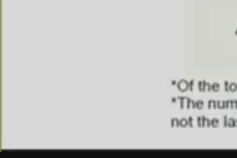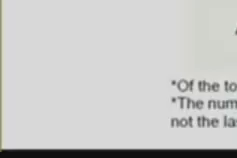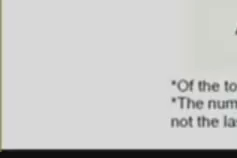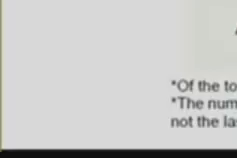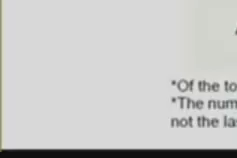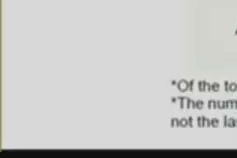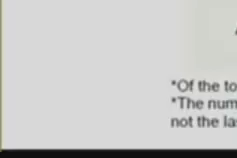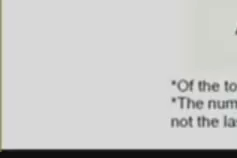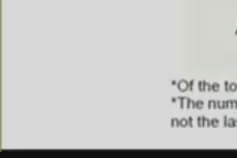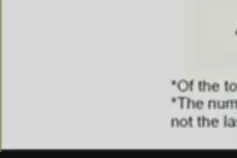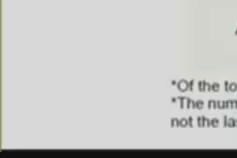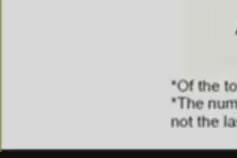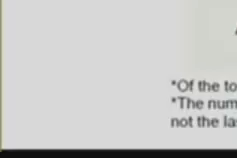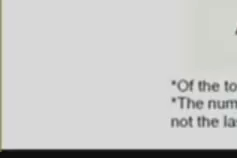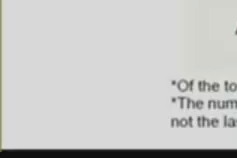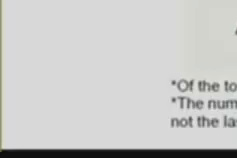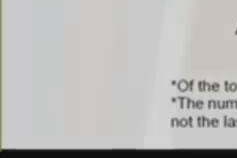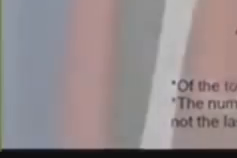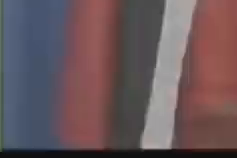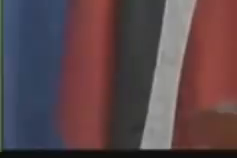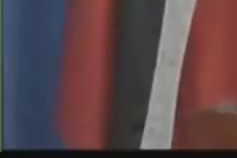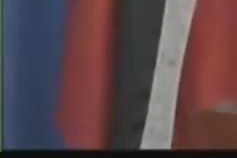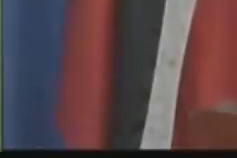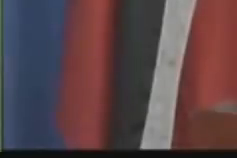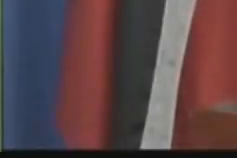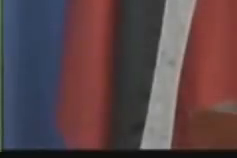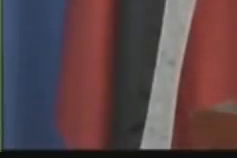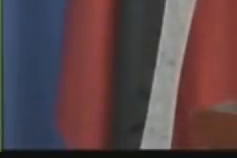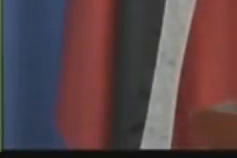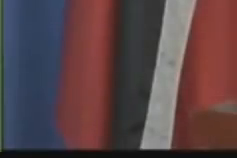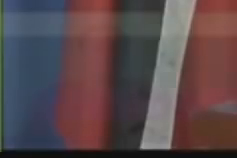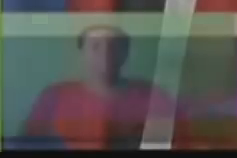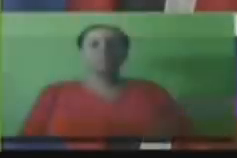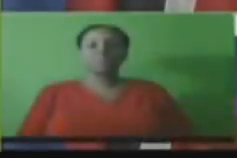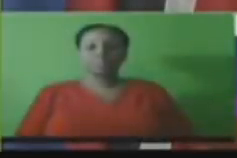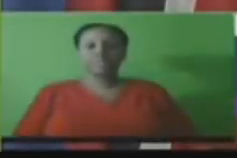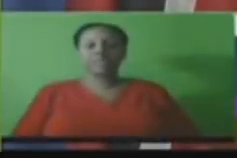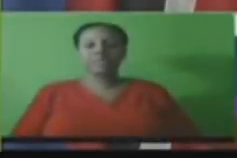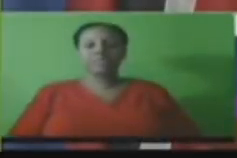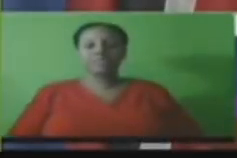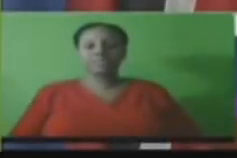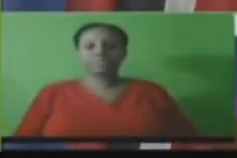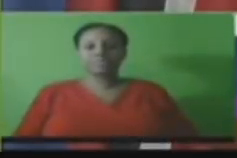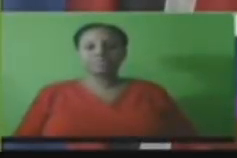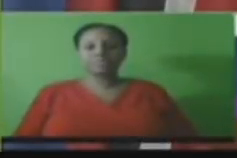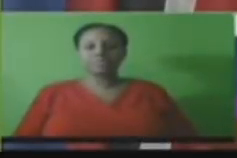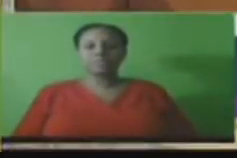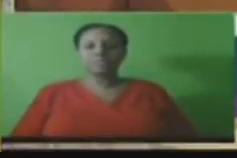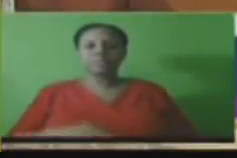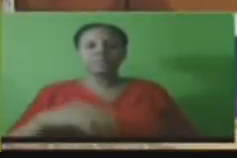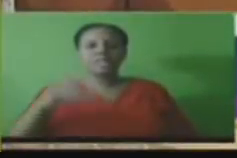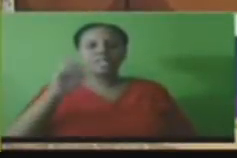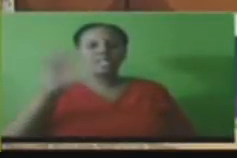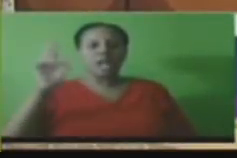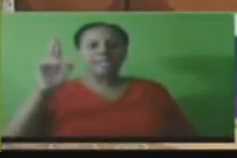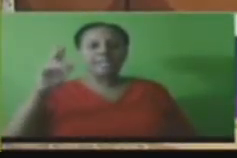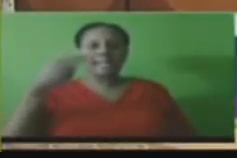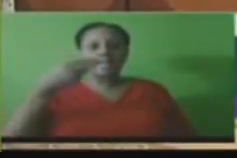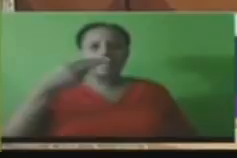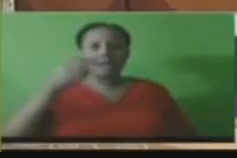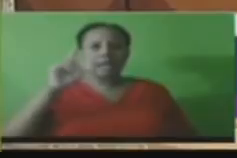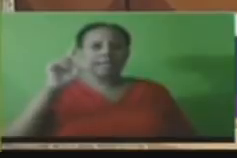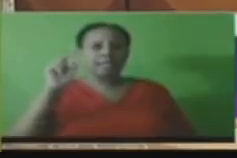151,831. Dr. Hines will go into the FP update, followed by Dr. Richards and Dr. Trotman. Dr. Hines.